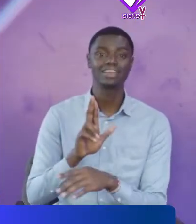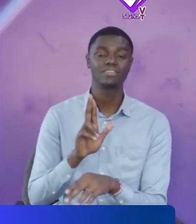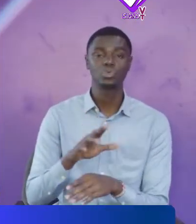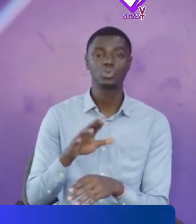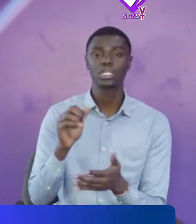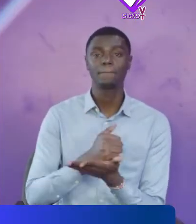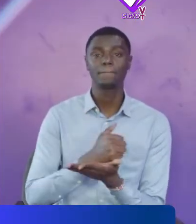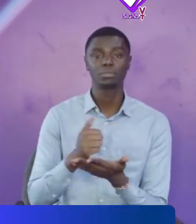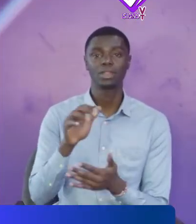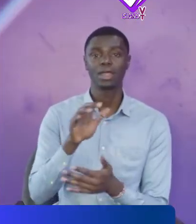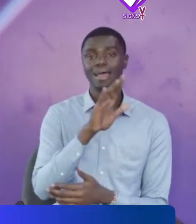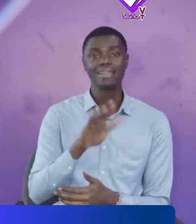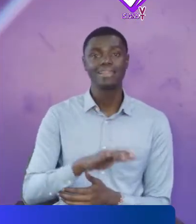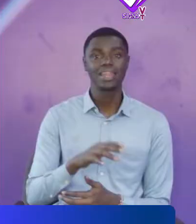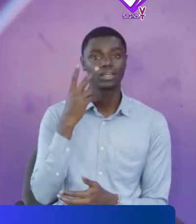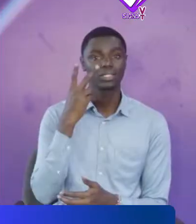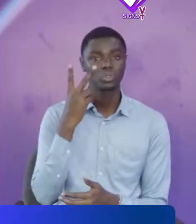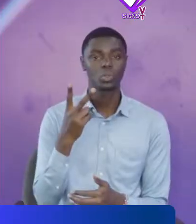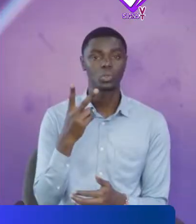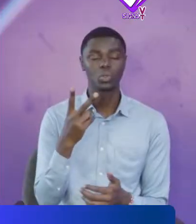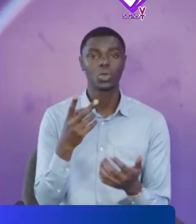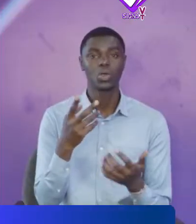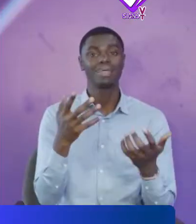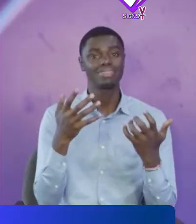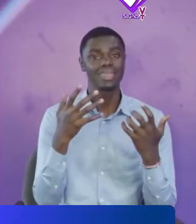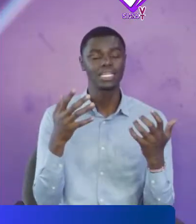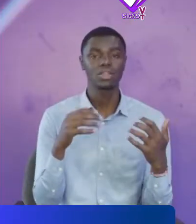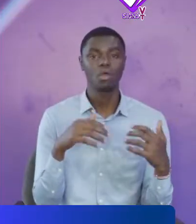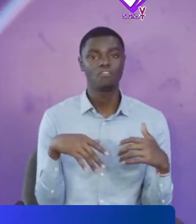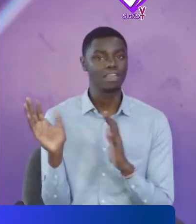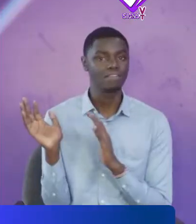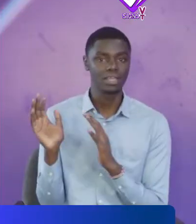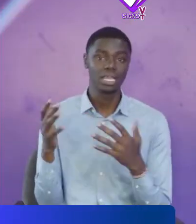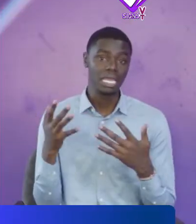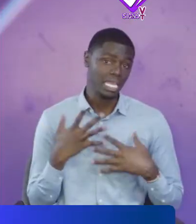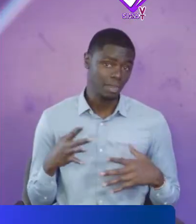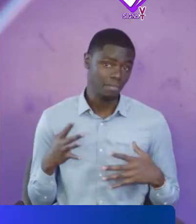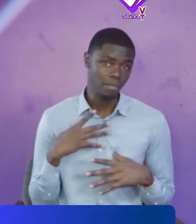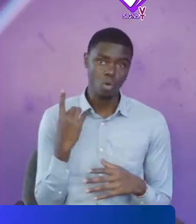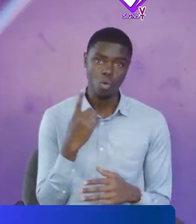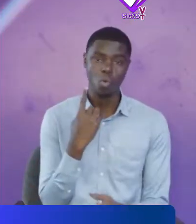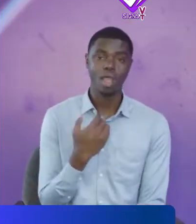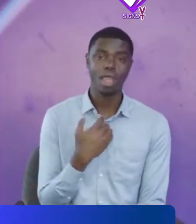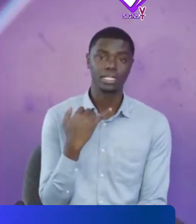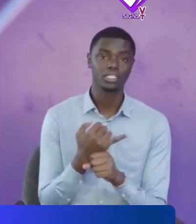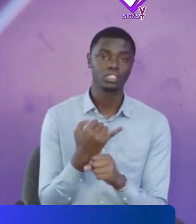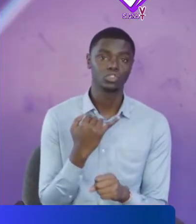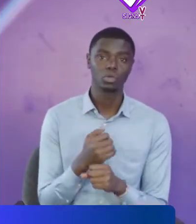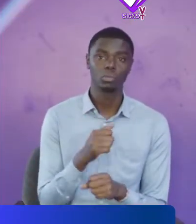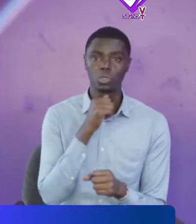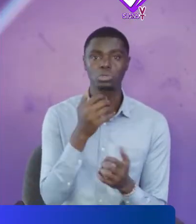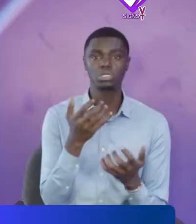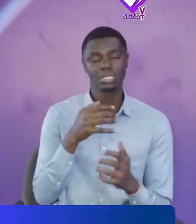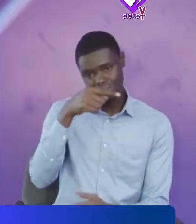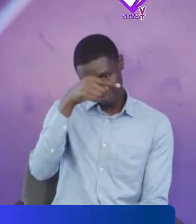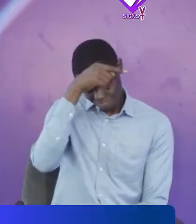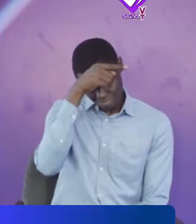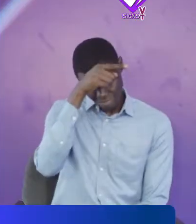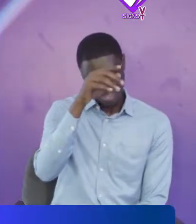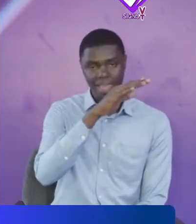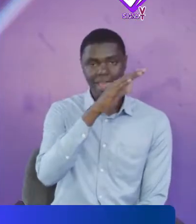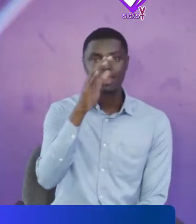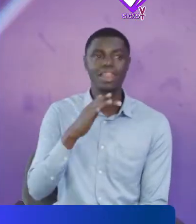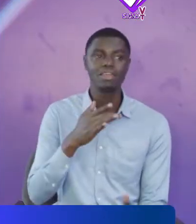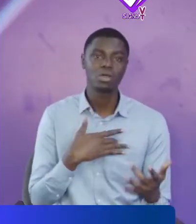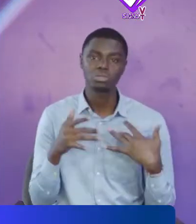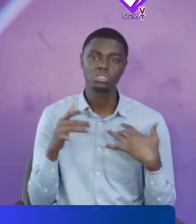passport never saw the need of remaining. Absolutely. And people who had jobs don't need a degree never consider